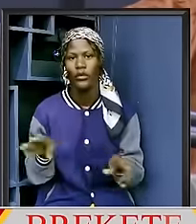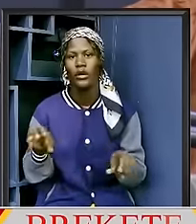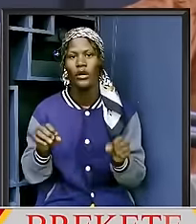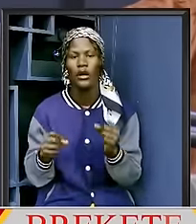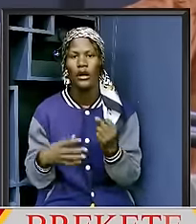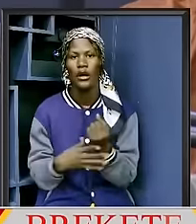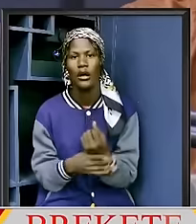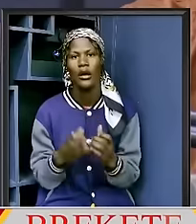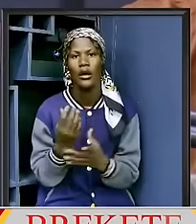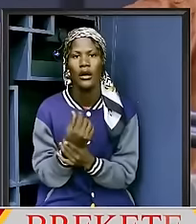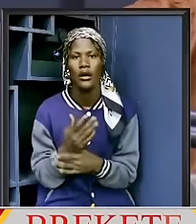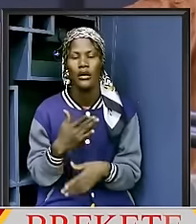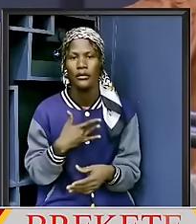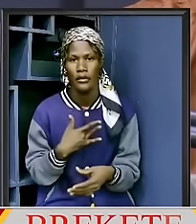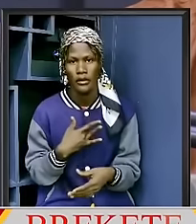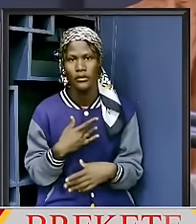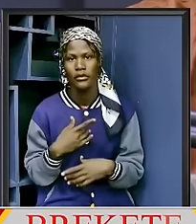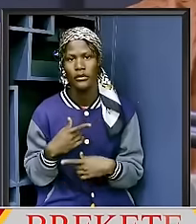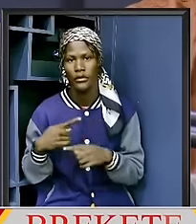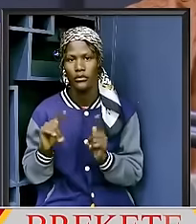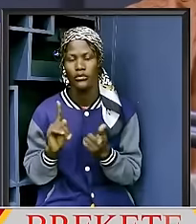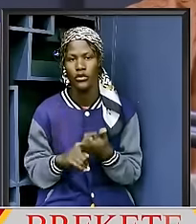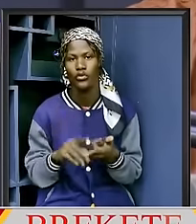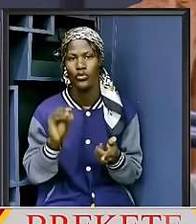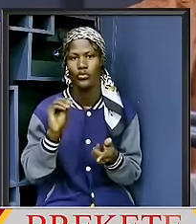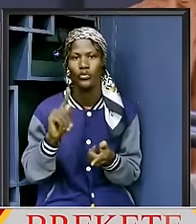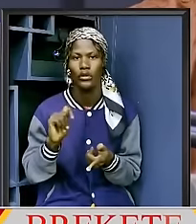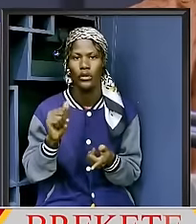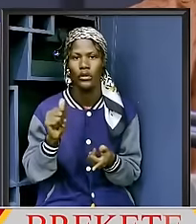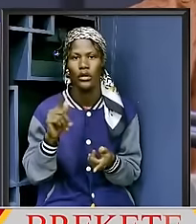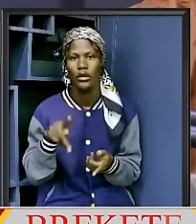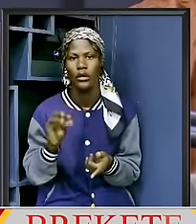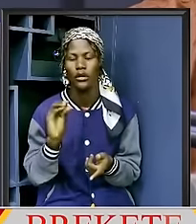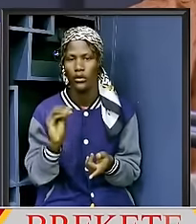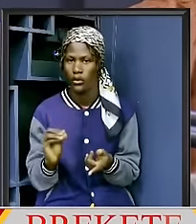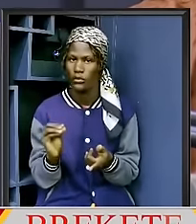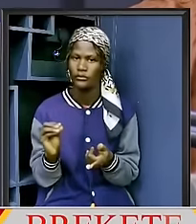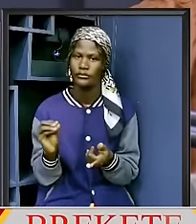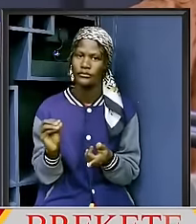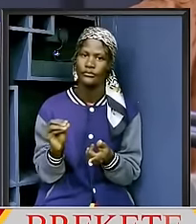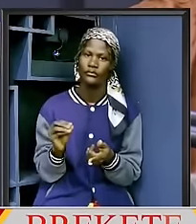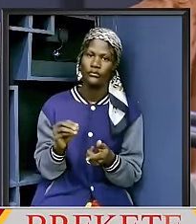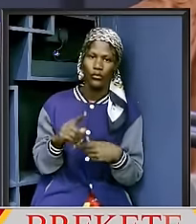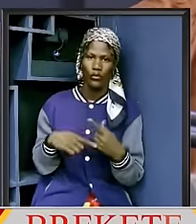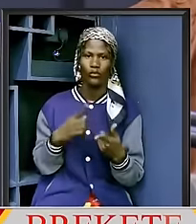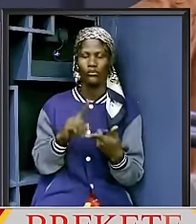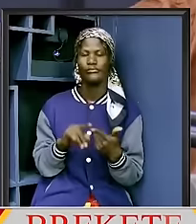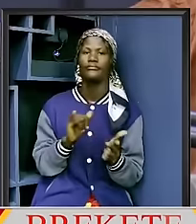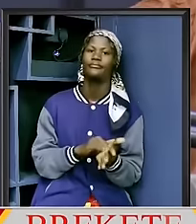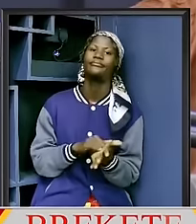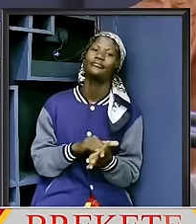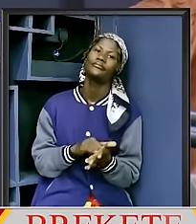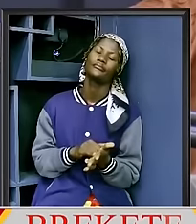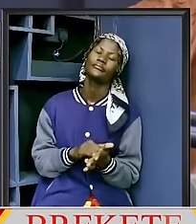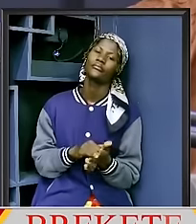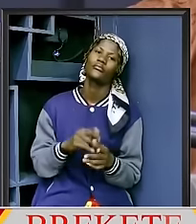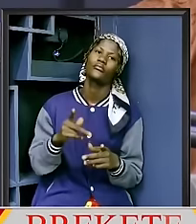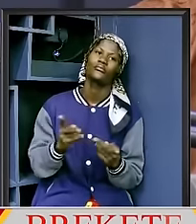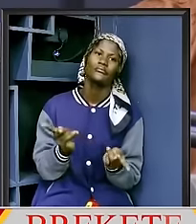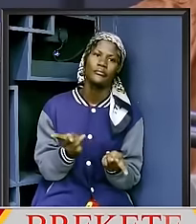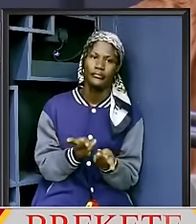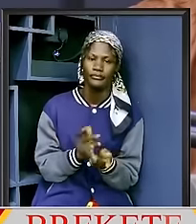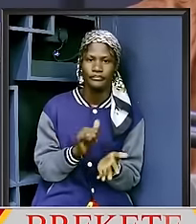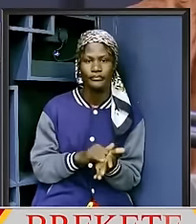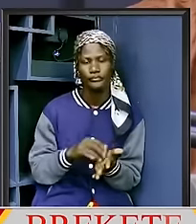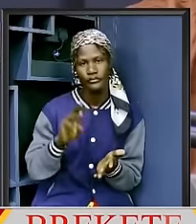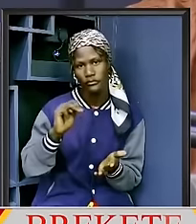me in the office there. Mm-hmm. They took me to Utako. When we got there, the man said, he has been calling customers